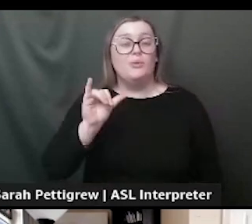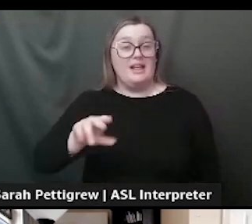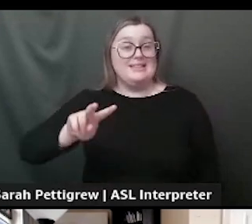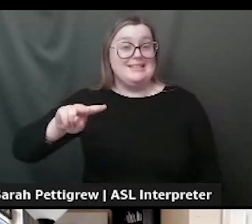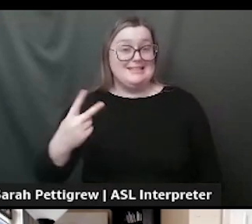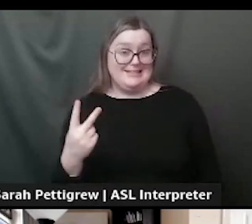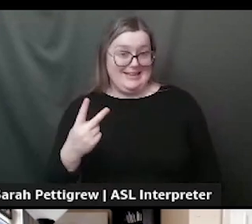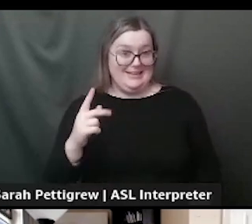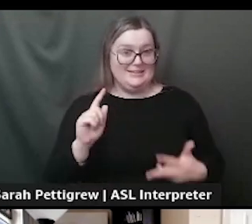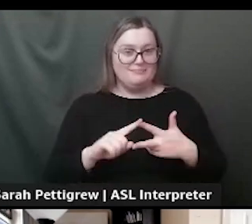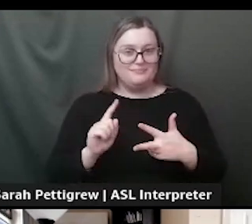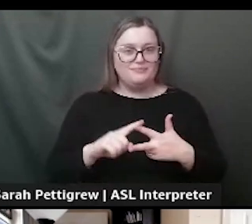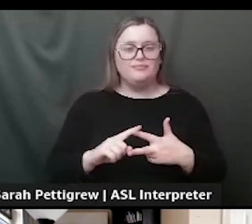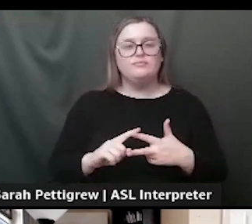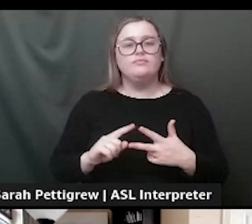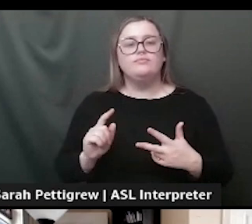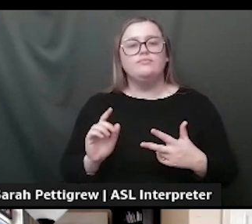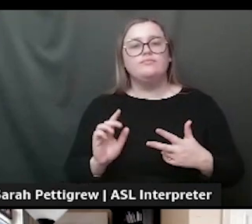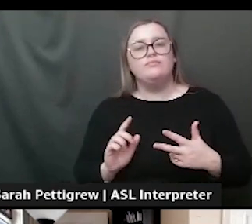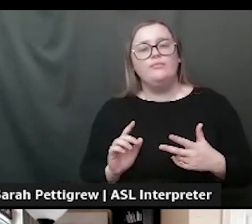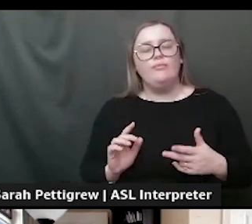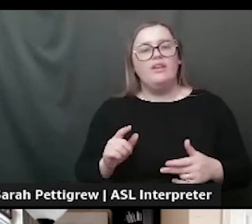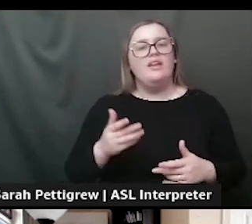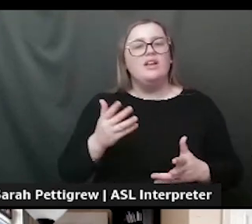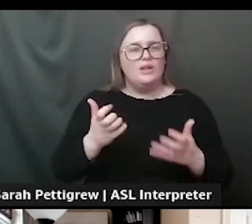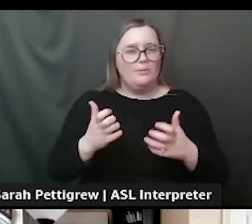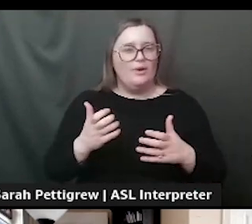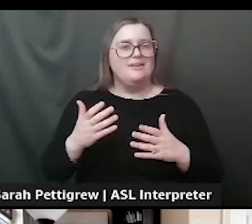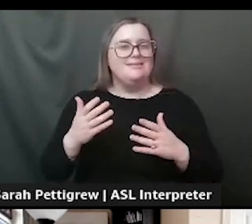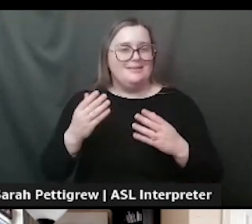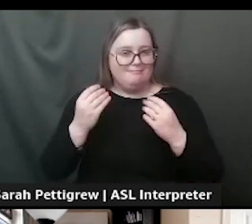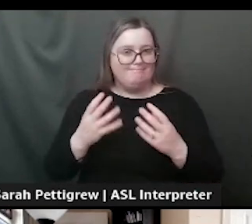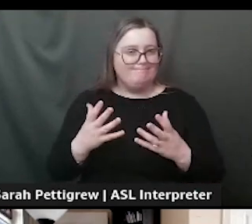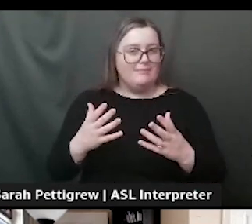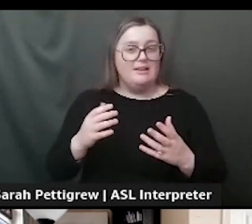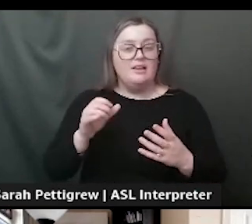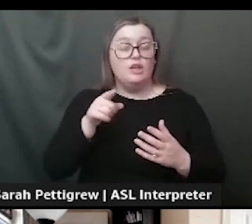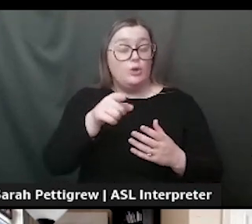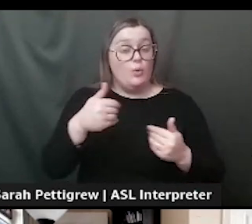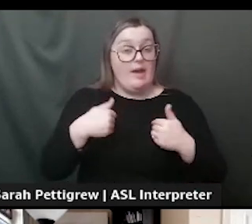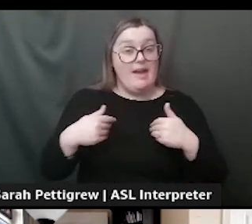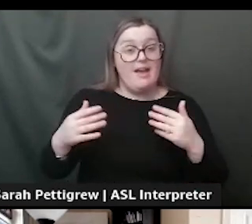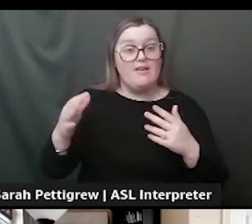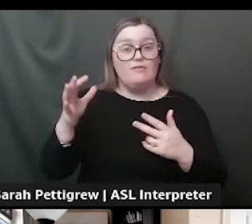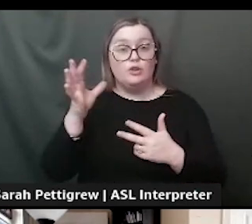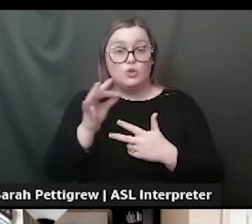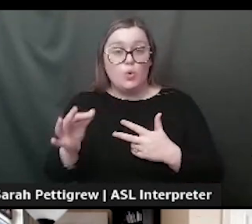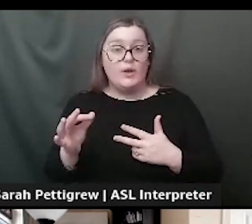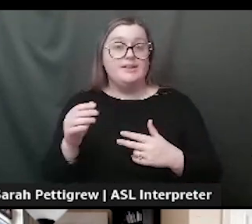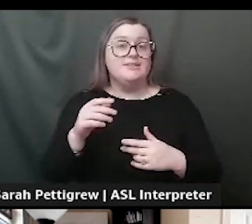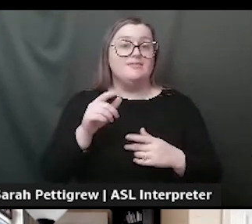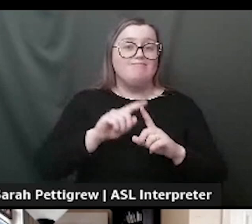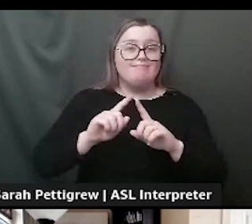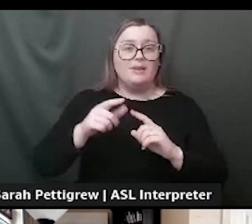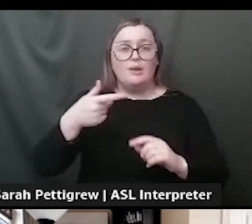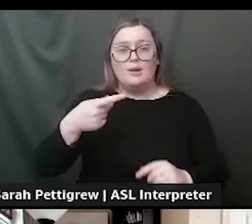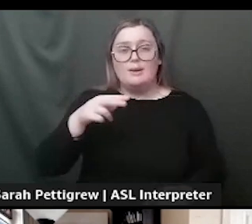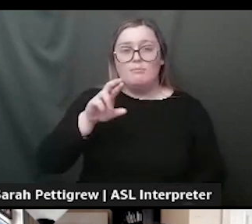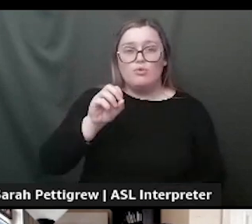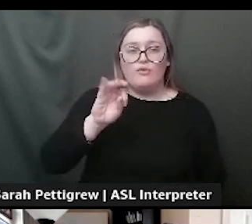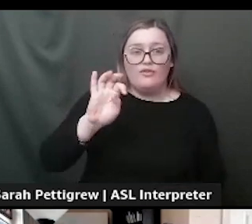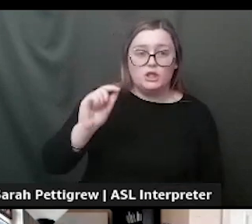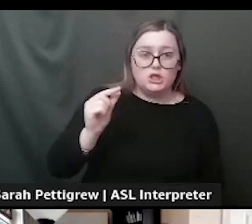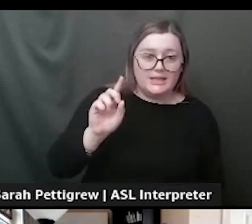share, that you have a choice of provision throughput or